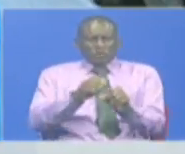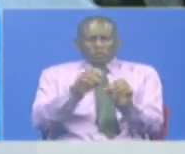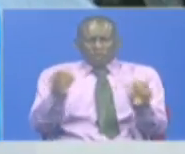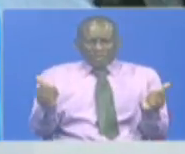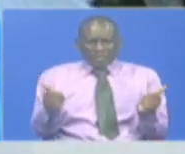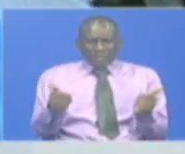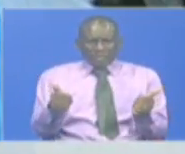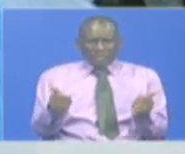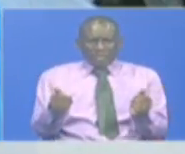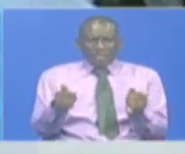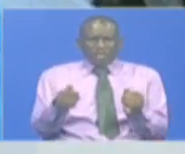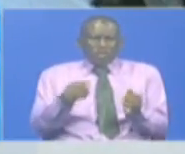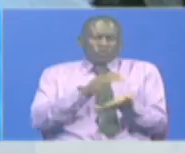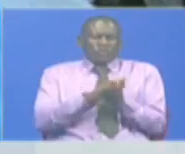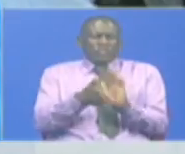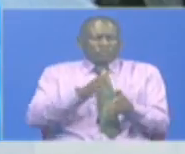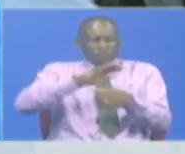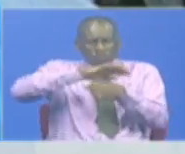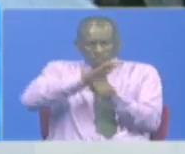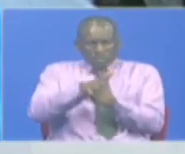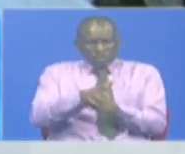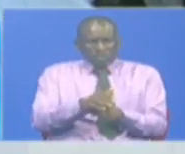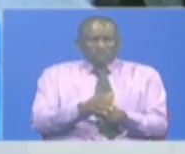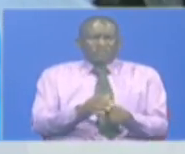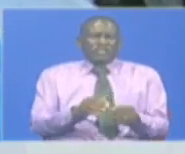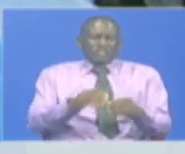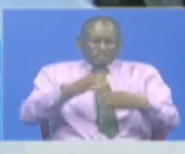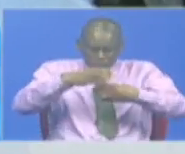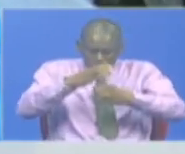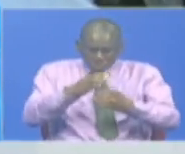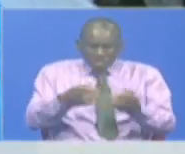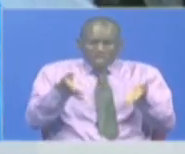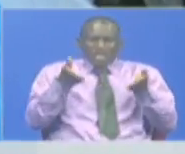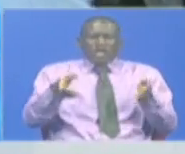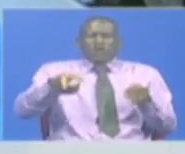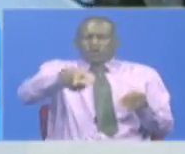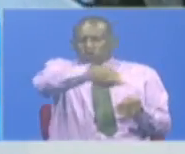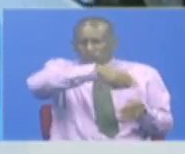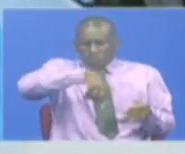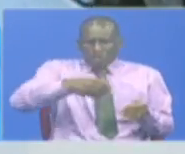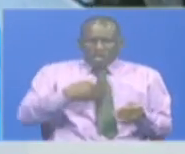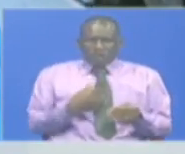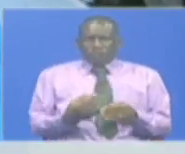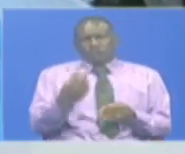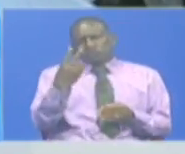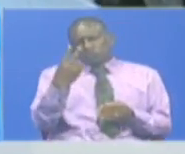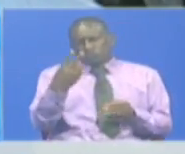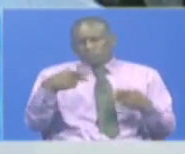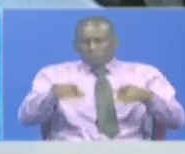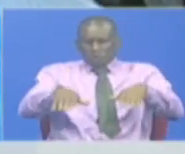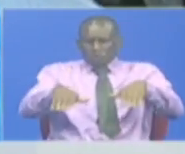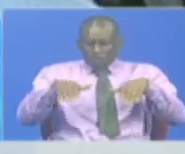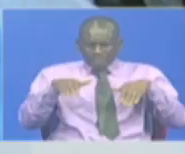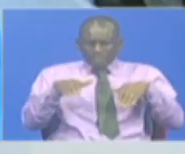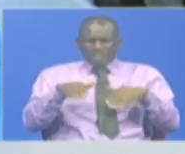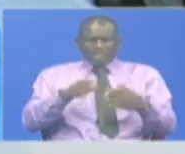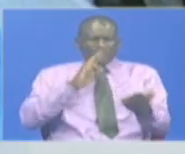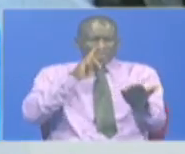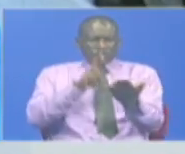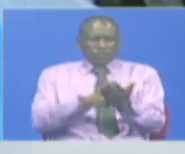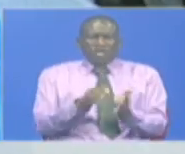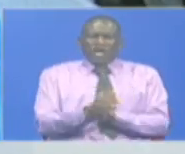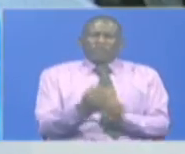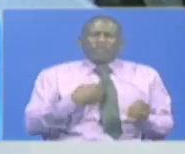with the negative results. And currently we have 2 awaiting results and 2 are confirmed